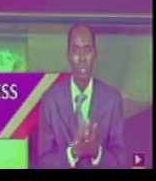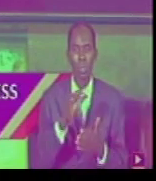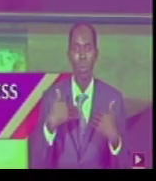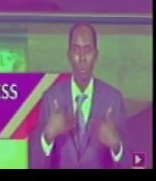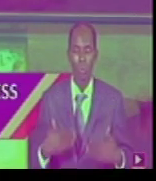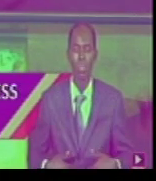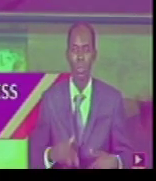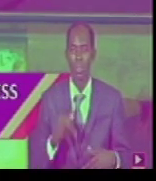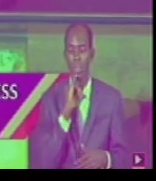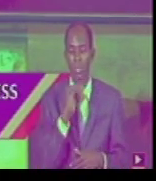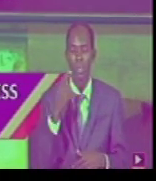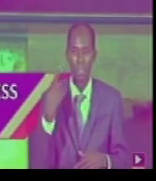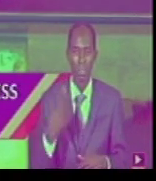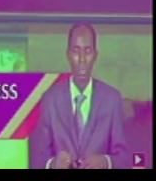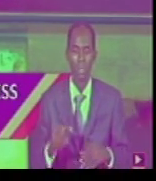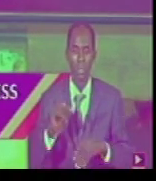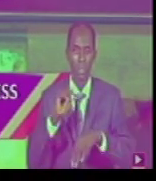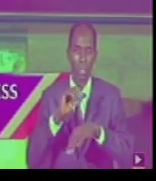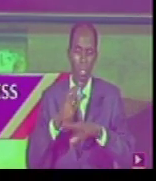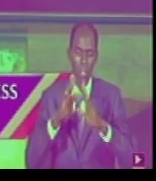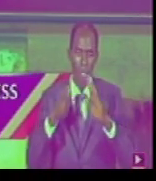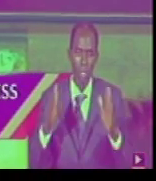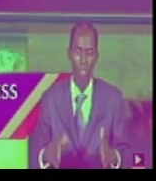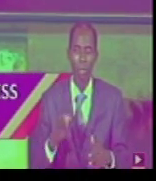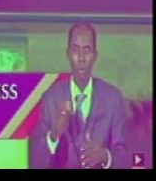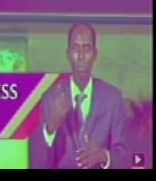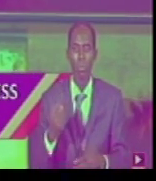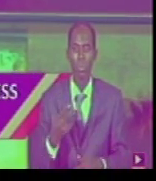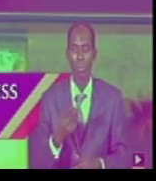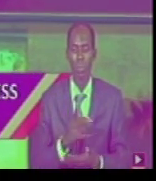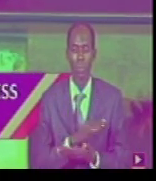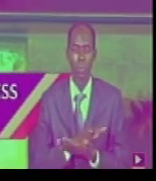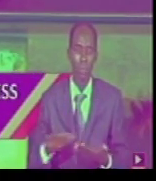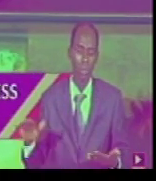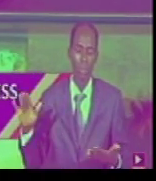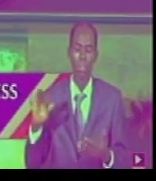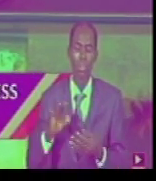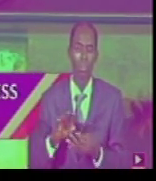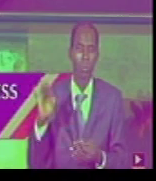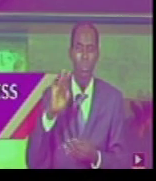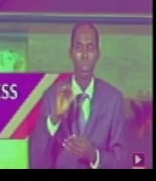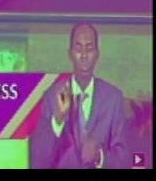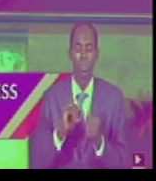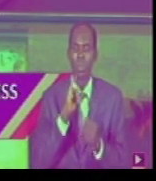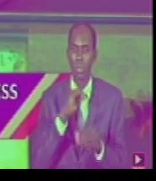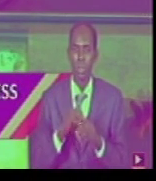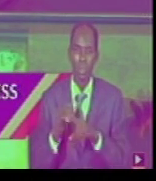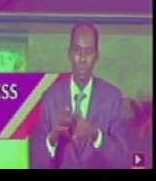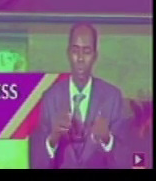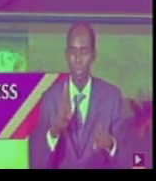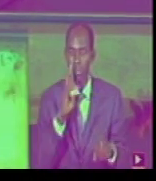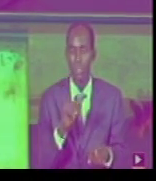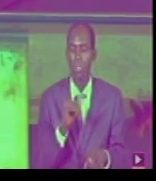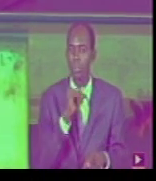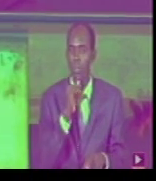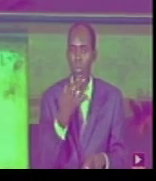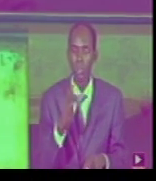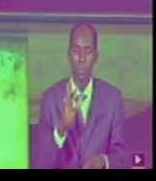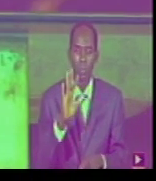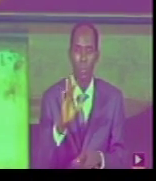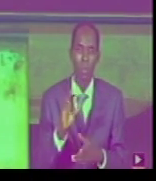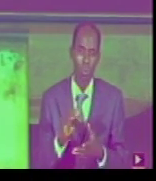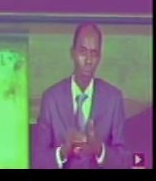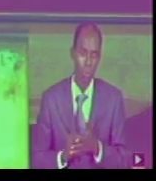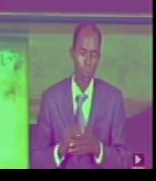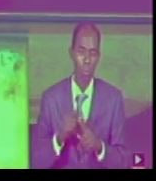of the Holy Ghost, which is in you, which ye have of God, and ye are not your own? Look at